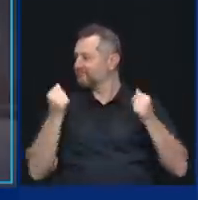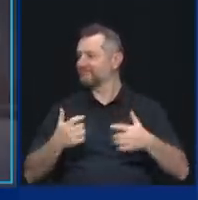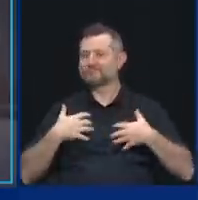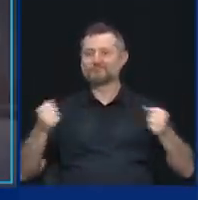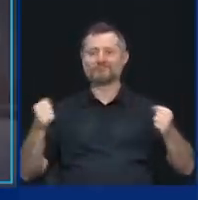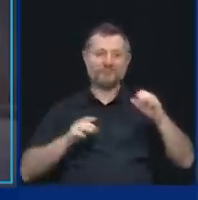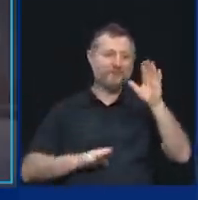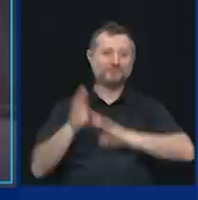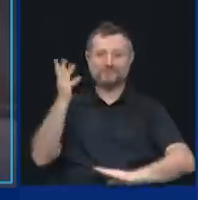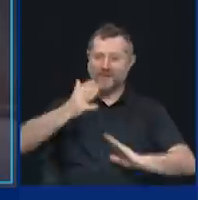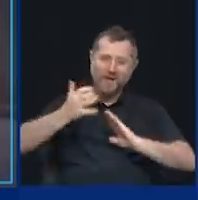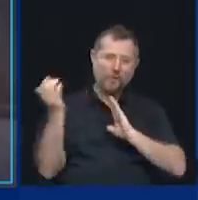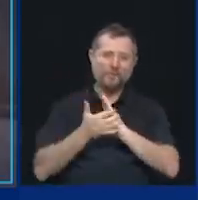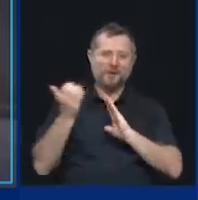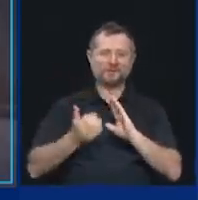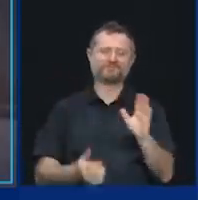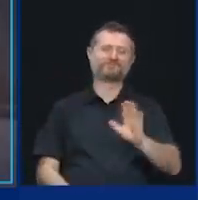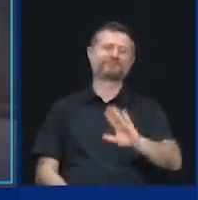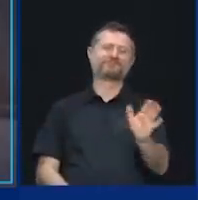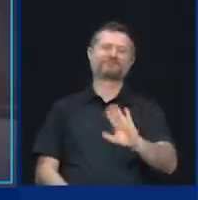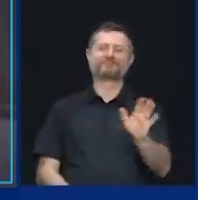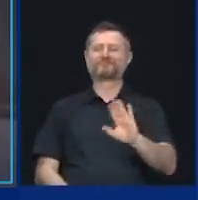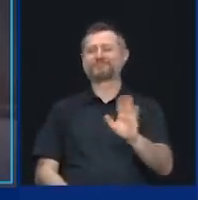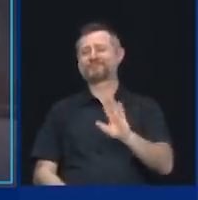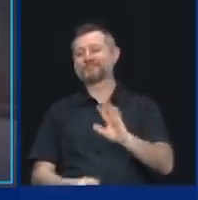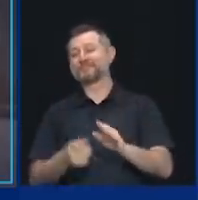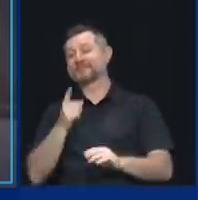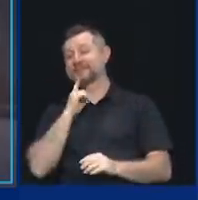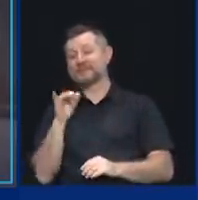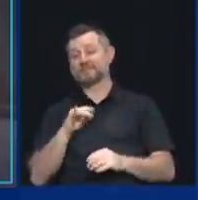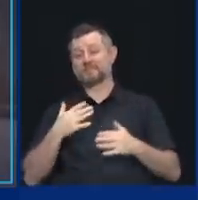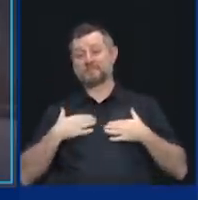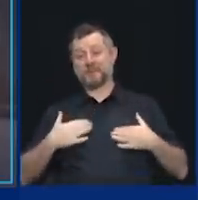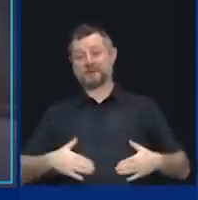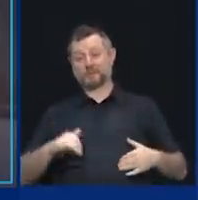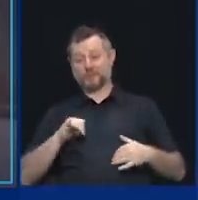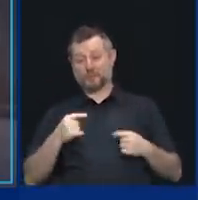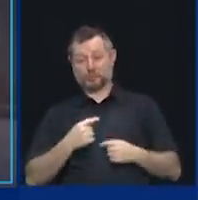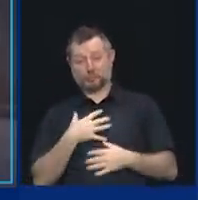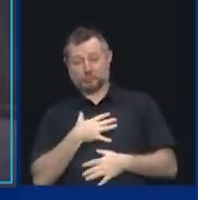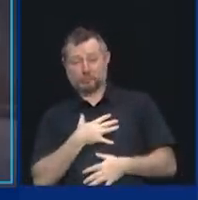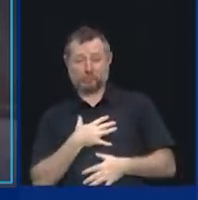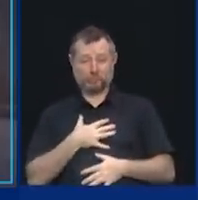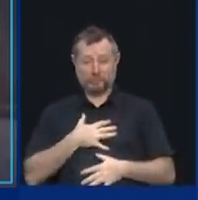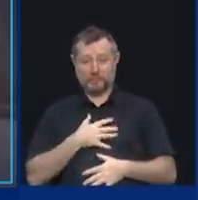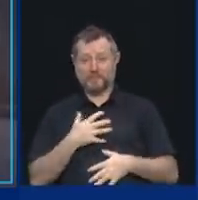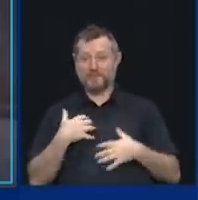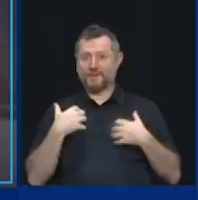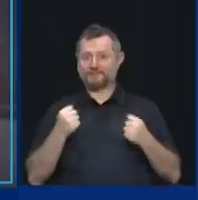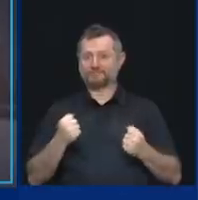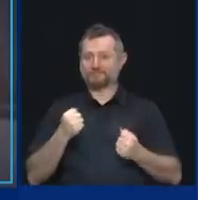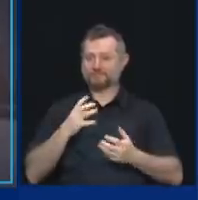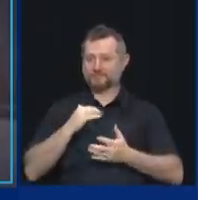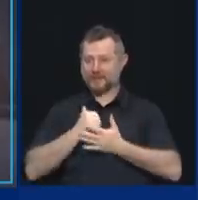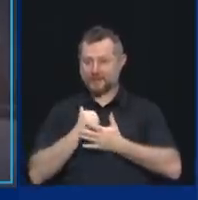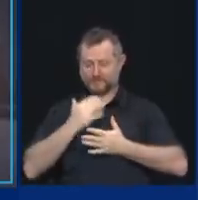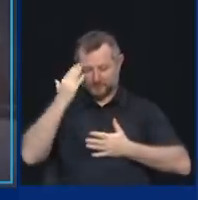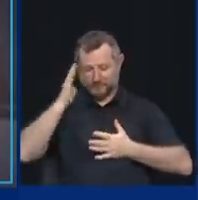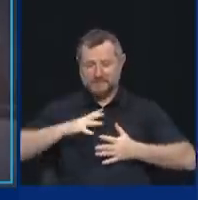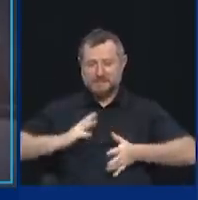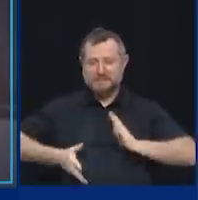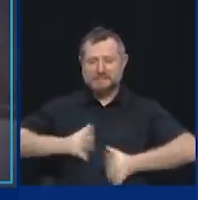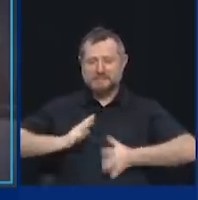You have an illness, you then have to go through rehab. We have to rehabilitate New York. We have